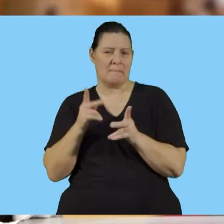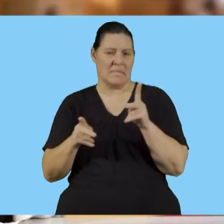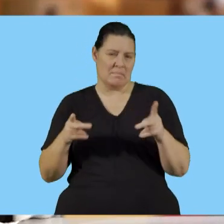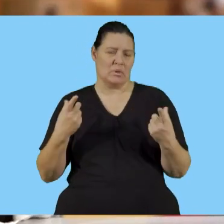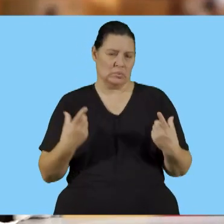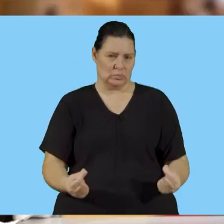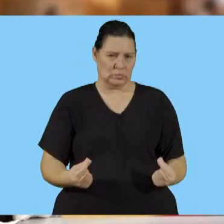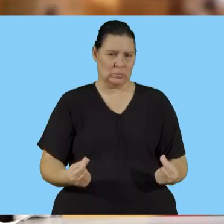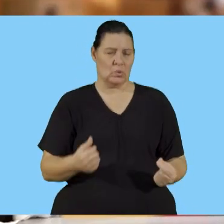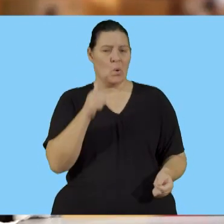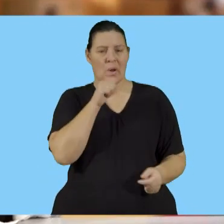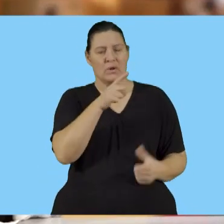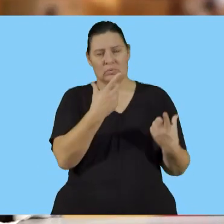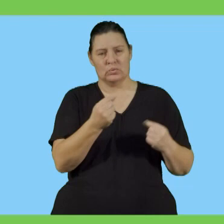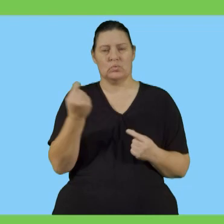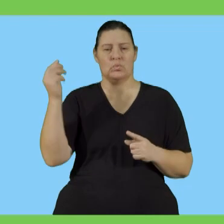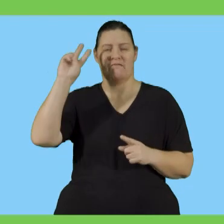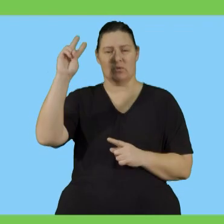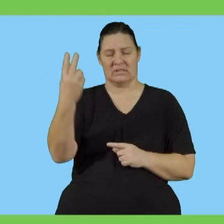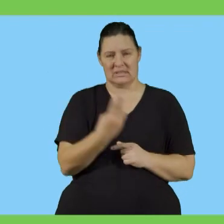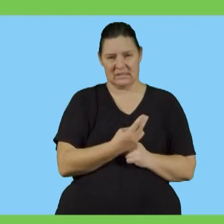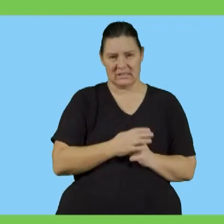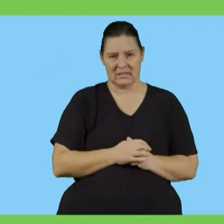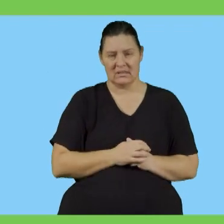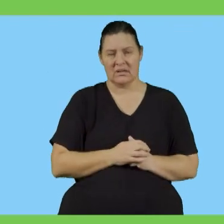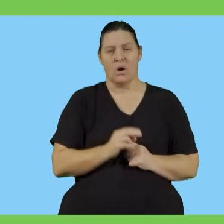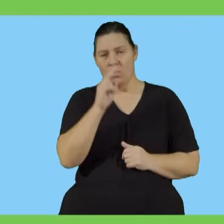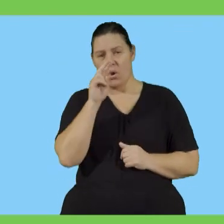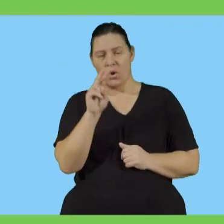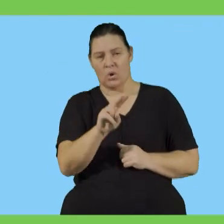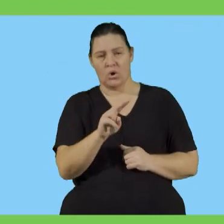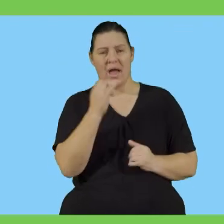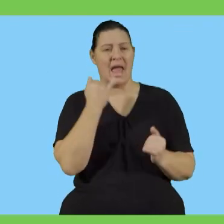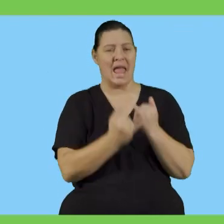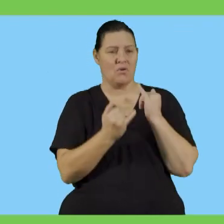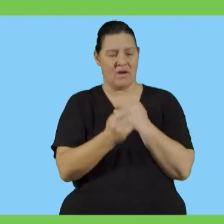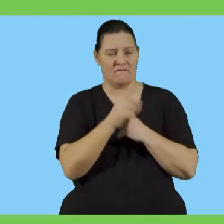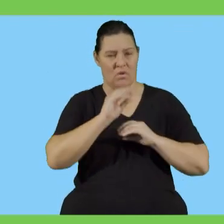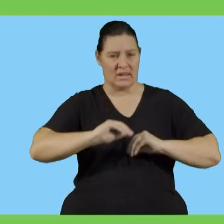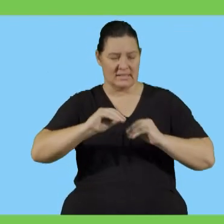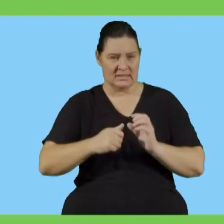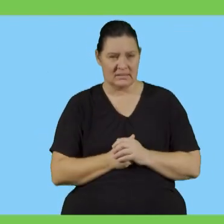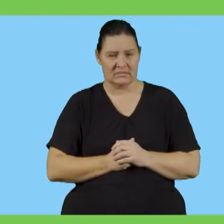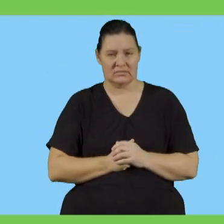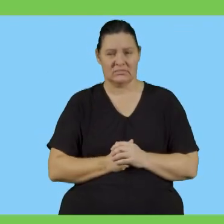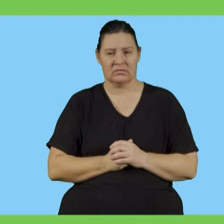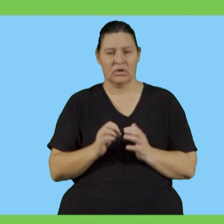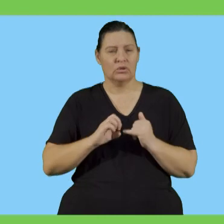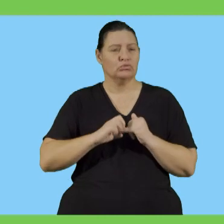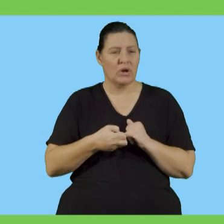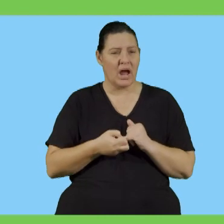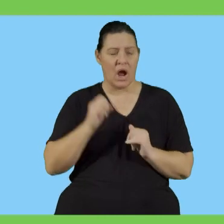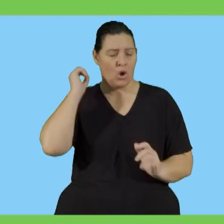make when we are dealing with photosynthesis. So we are going to look at the common errors for this lesson. You should try not